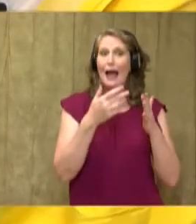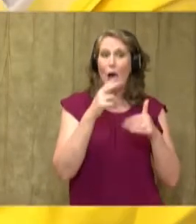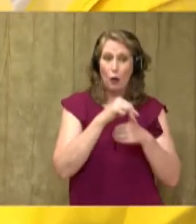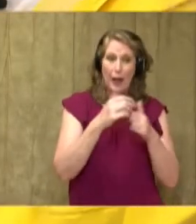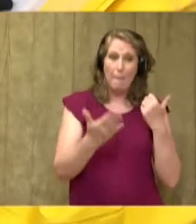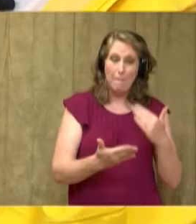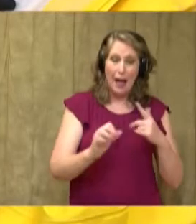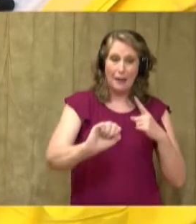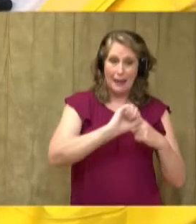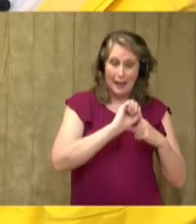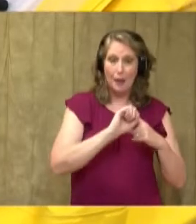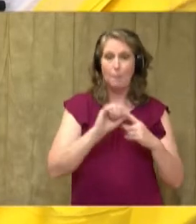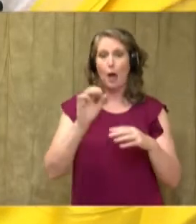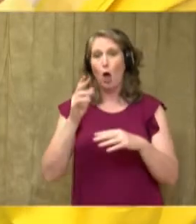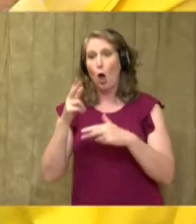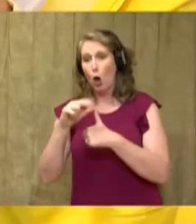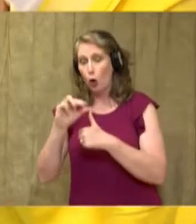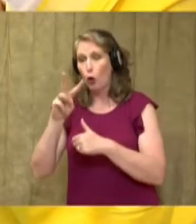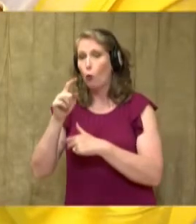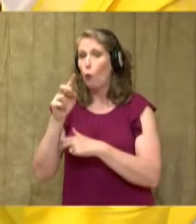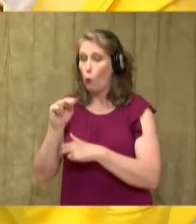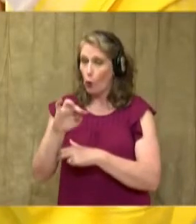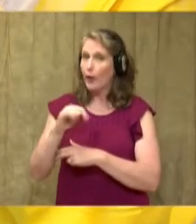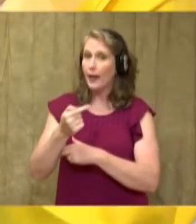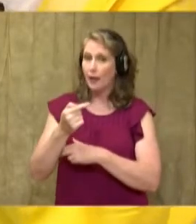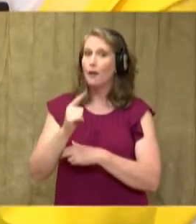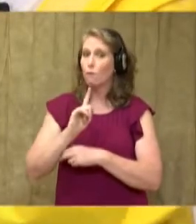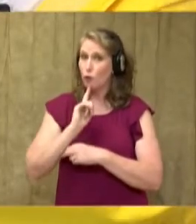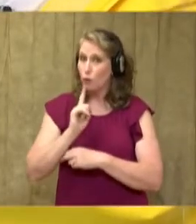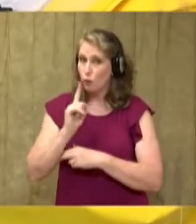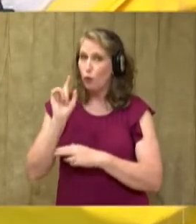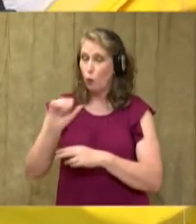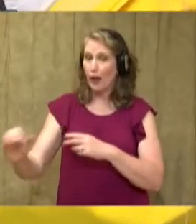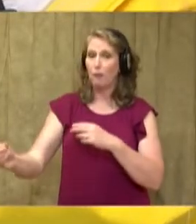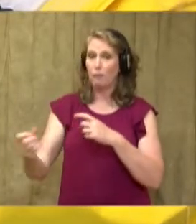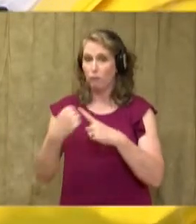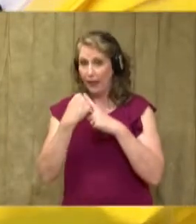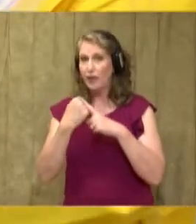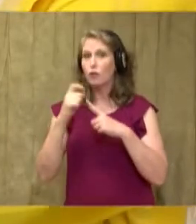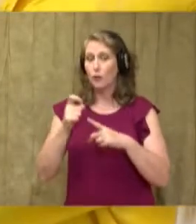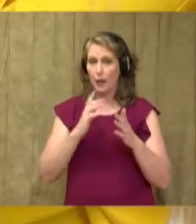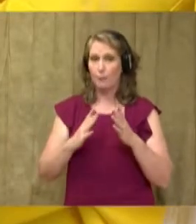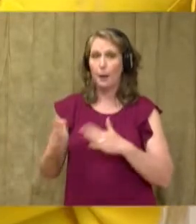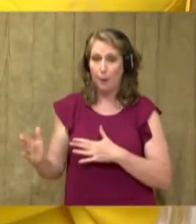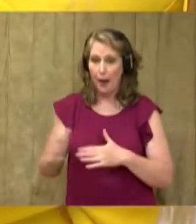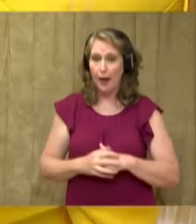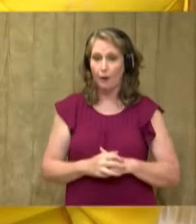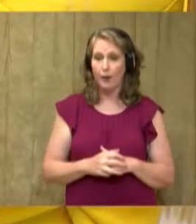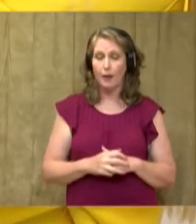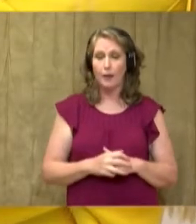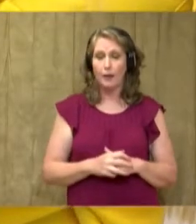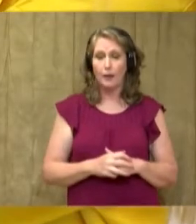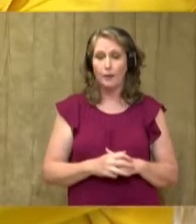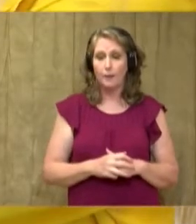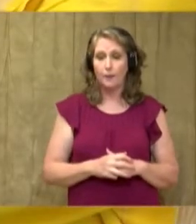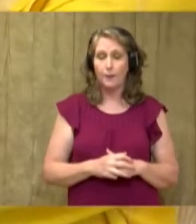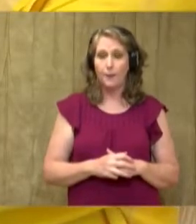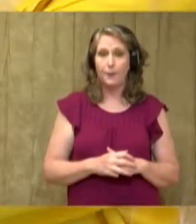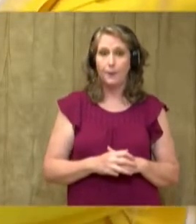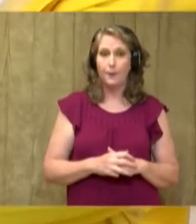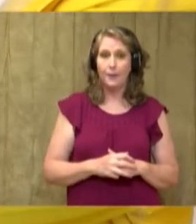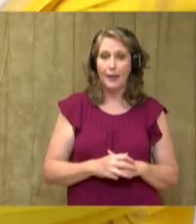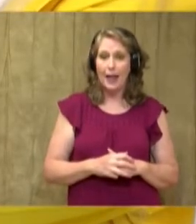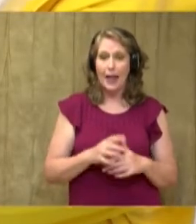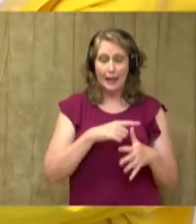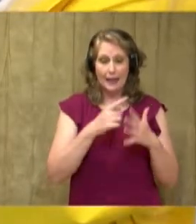hit, but a warning is that a hurricane is pretty much going to hit and you need to be prepared. All right, so